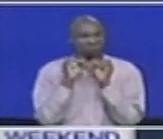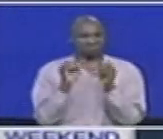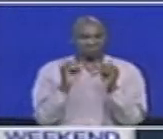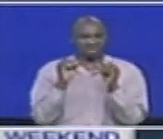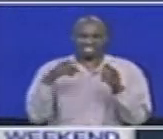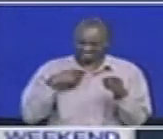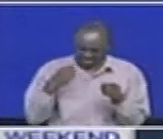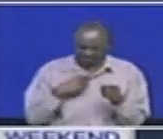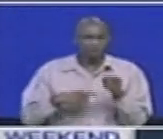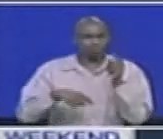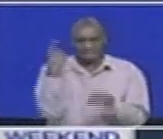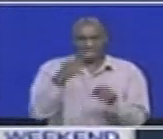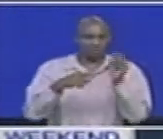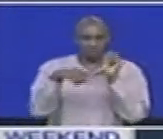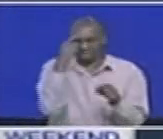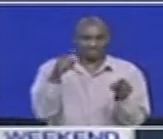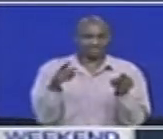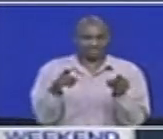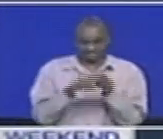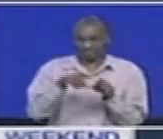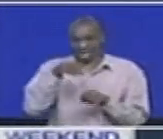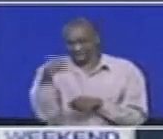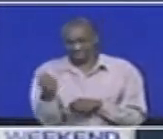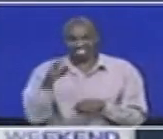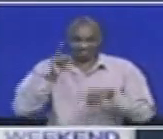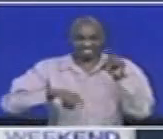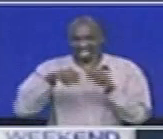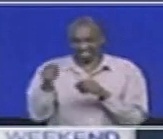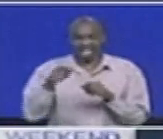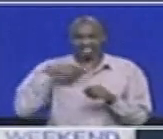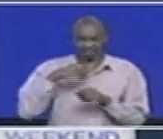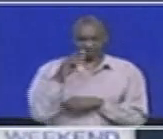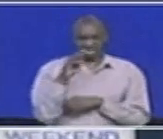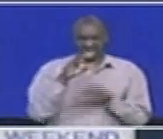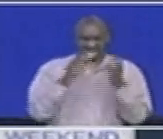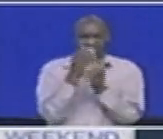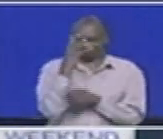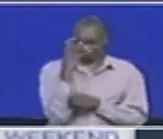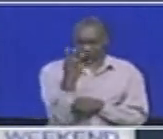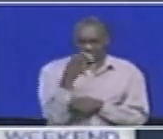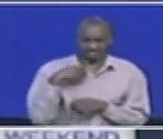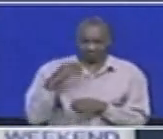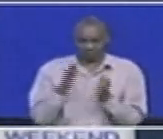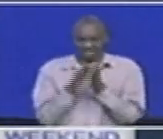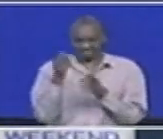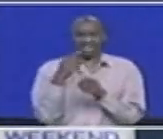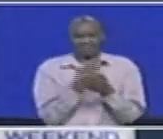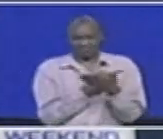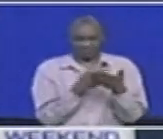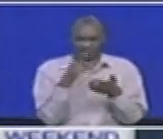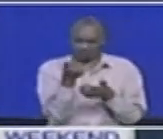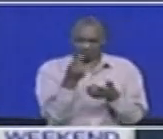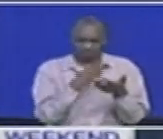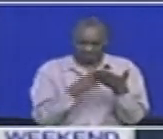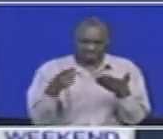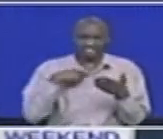the outdoors just like others her age. The fourth grader has only been running with an elementary team for a few weeks and says she